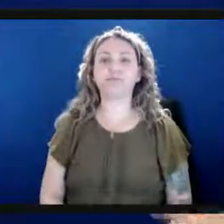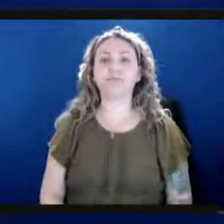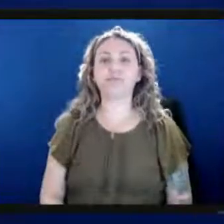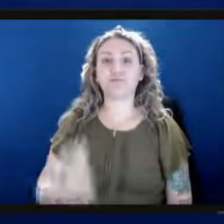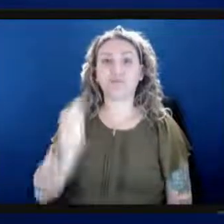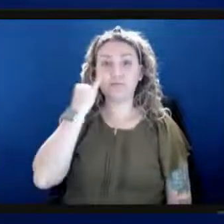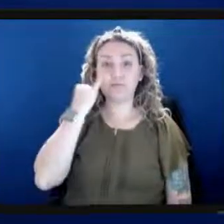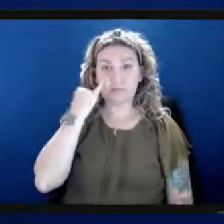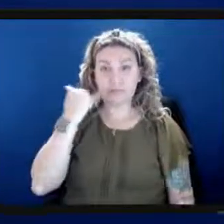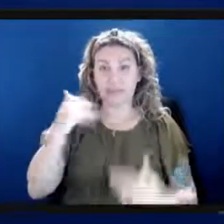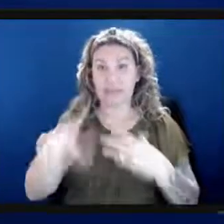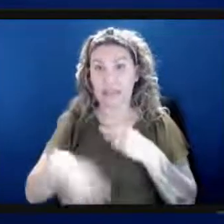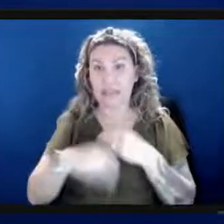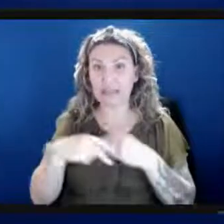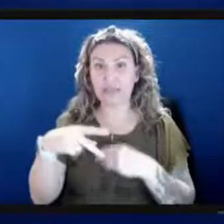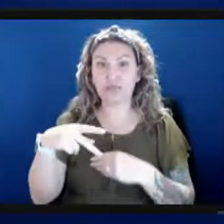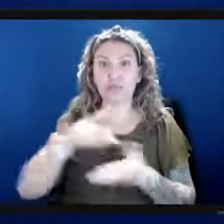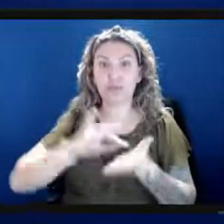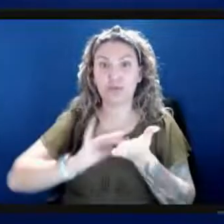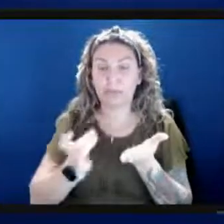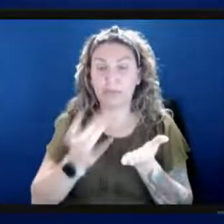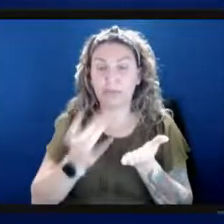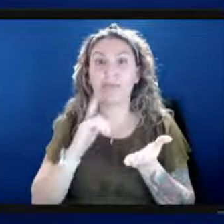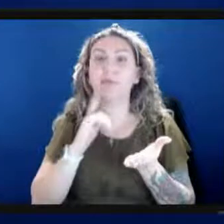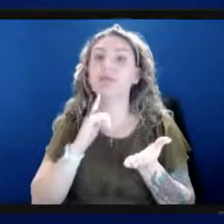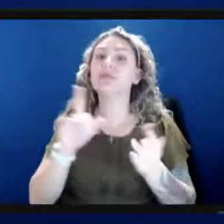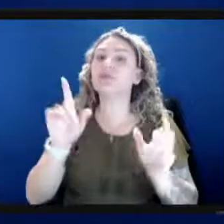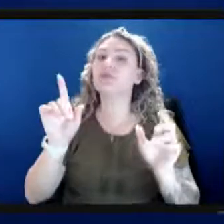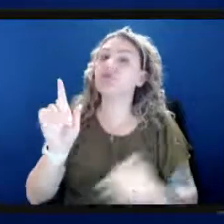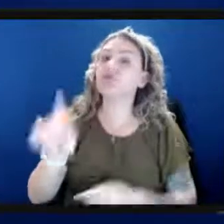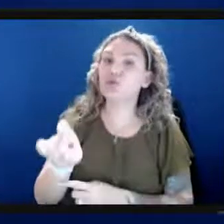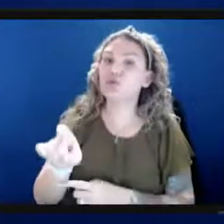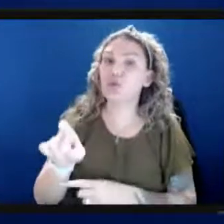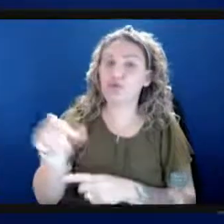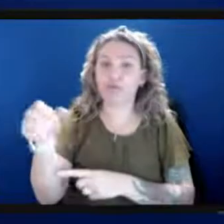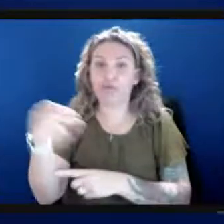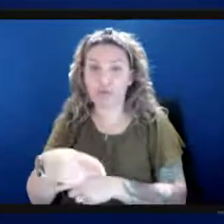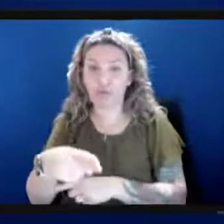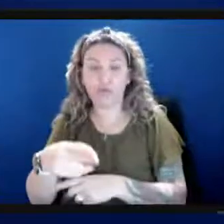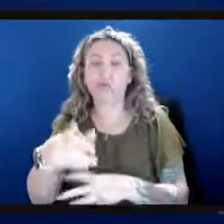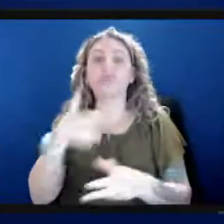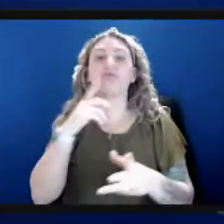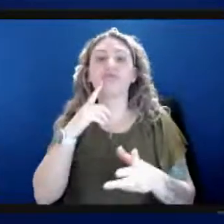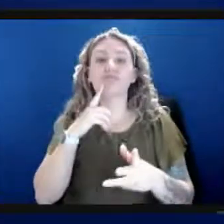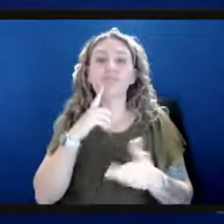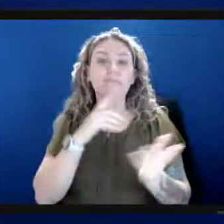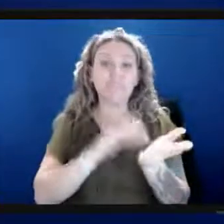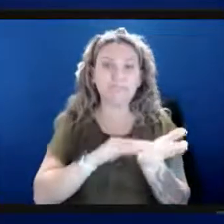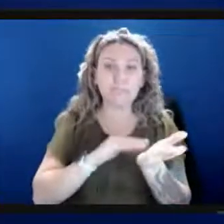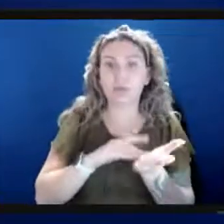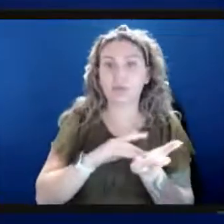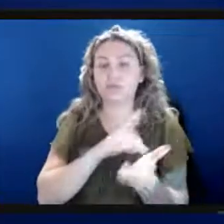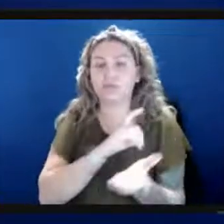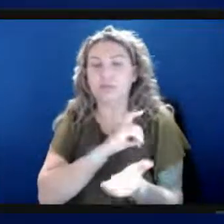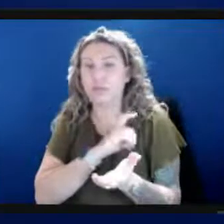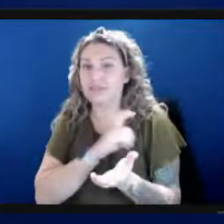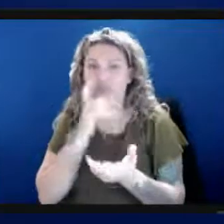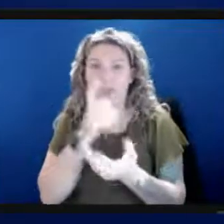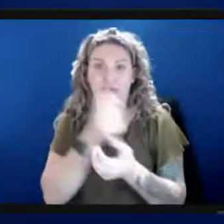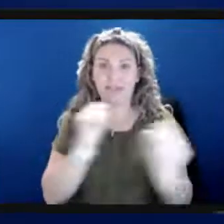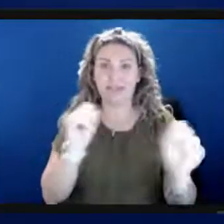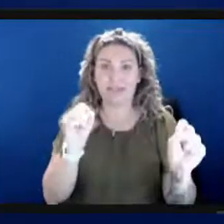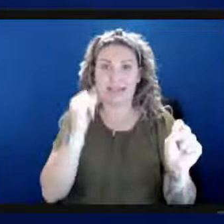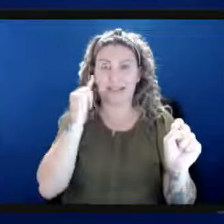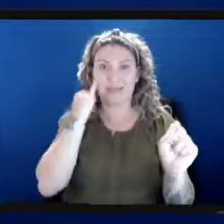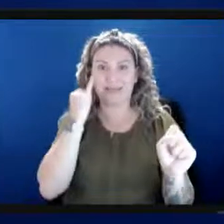pills, like Dr. Douglas said, we should dispose them, we should give them away, because those are very unsafe. If they're lying in their closet, somebody will have access